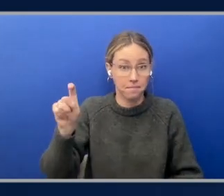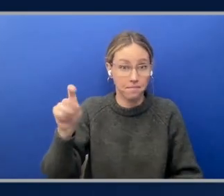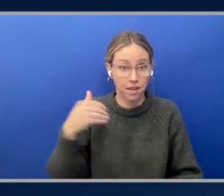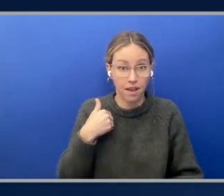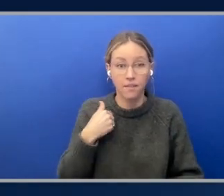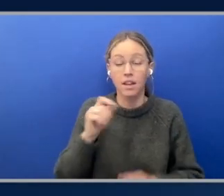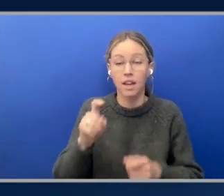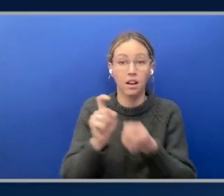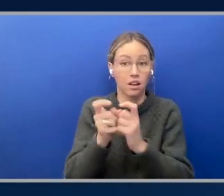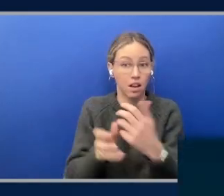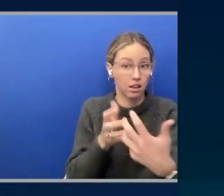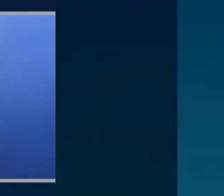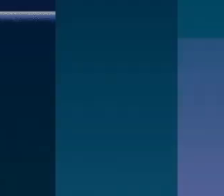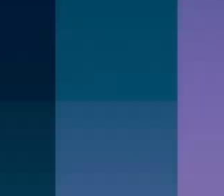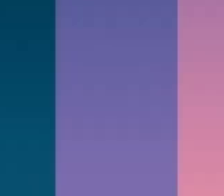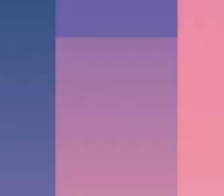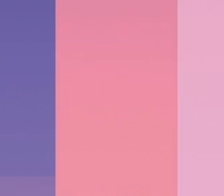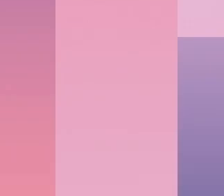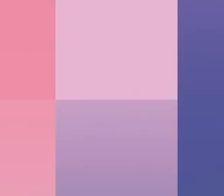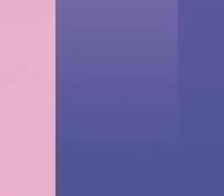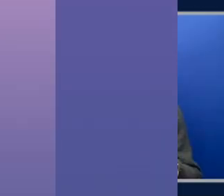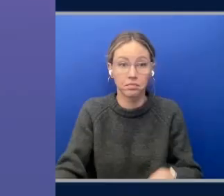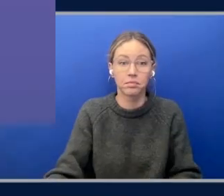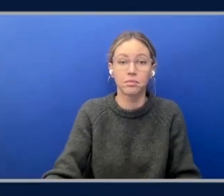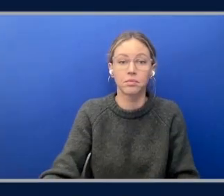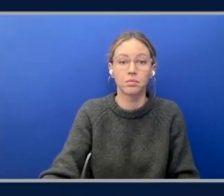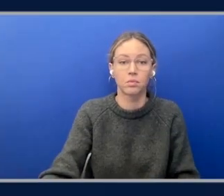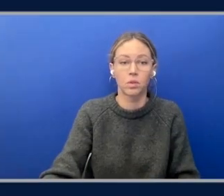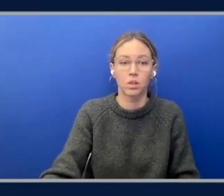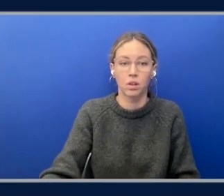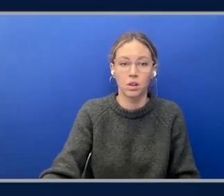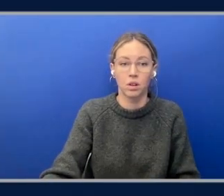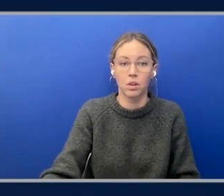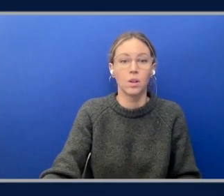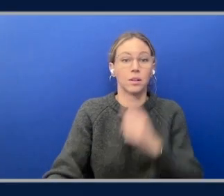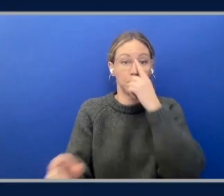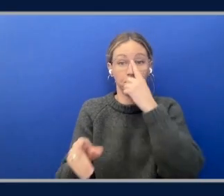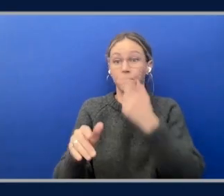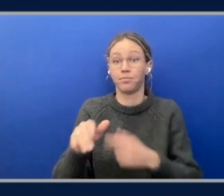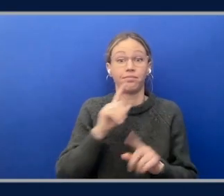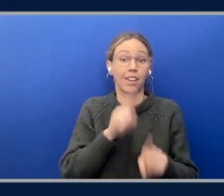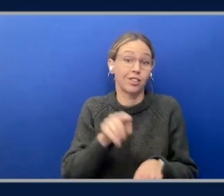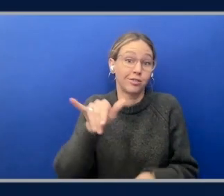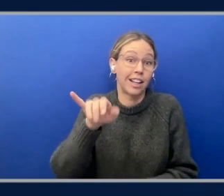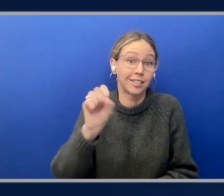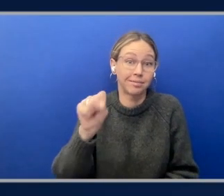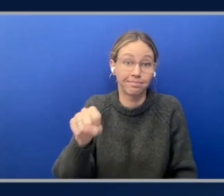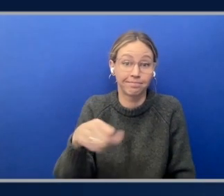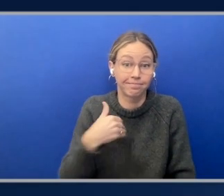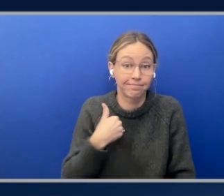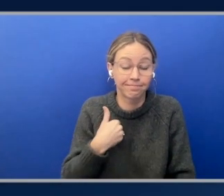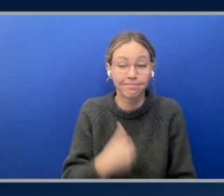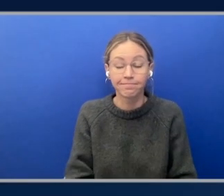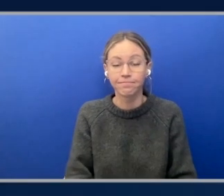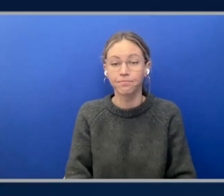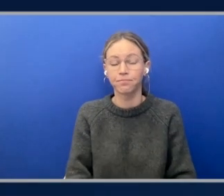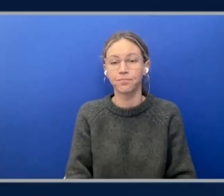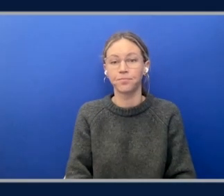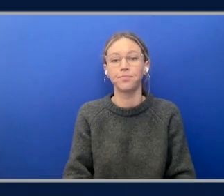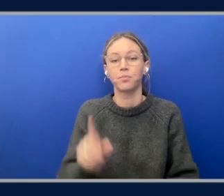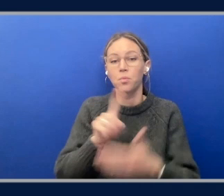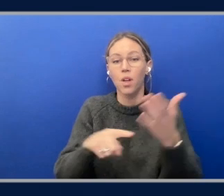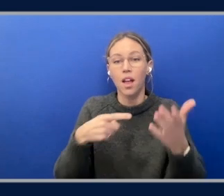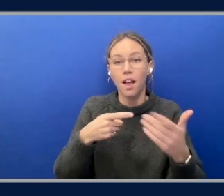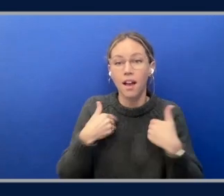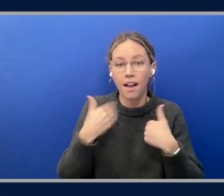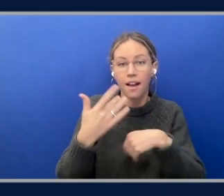customizable option as well? Yep. There, yes. The short answer is yes. There is. That's awesome. So what we've got here